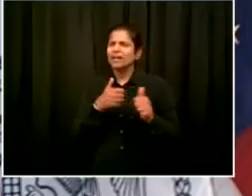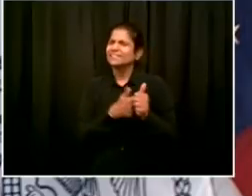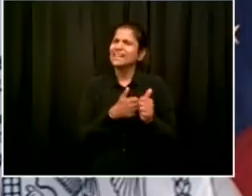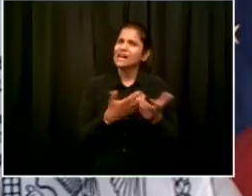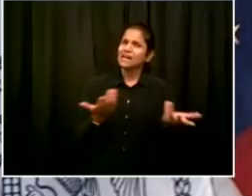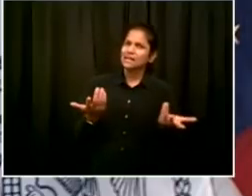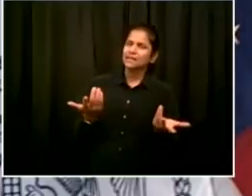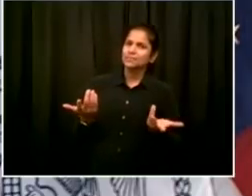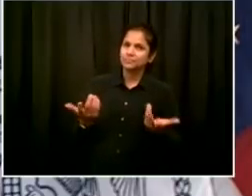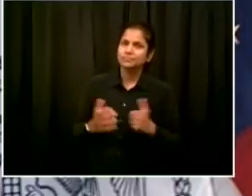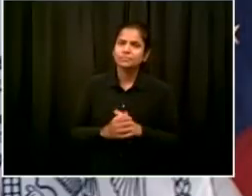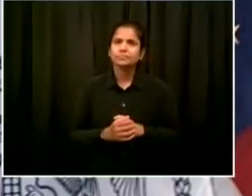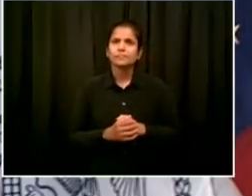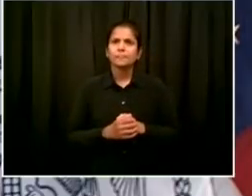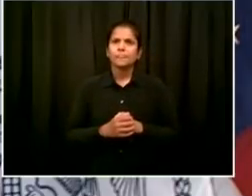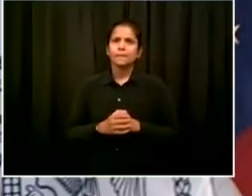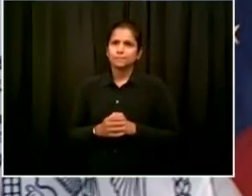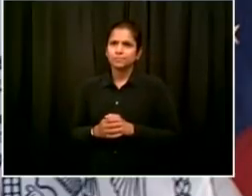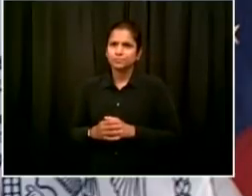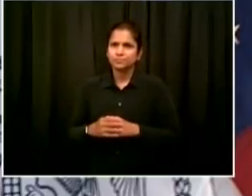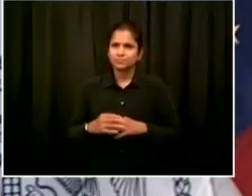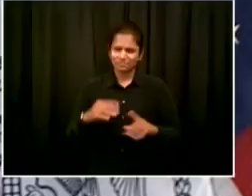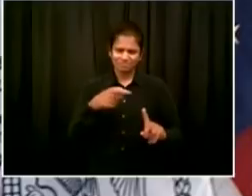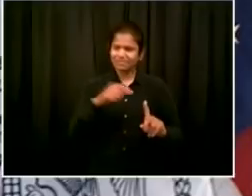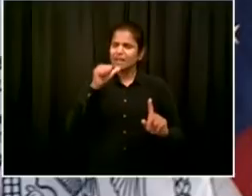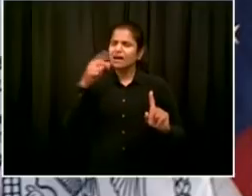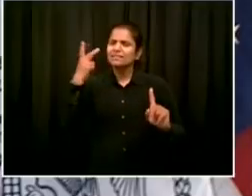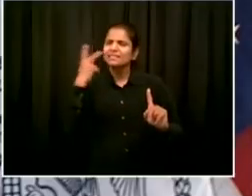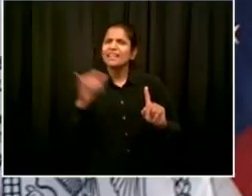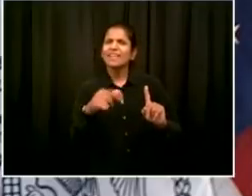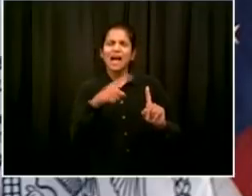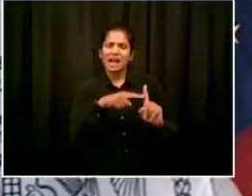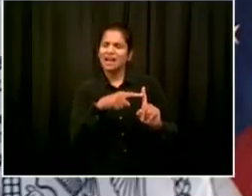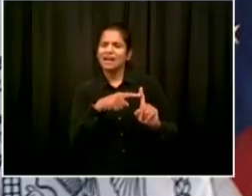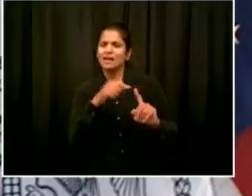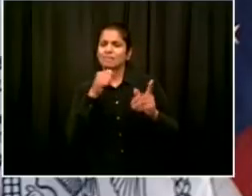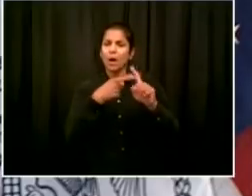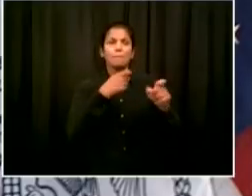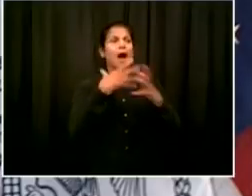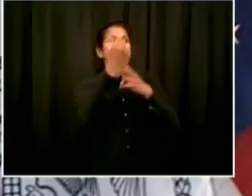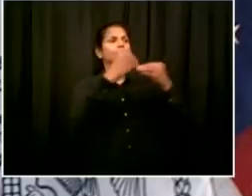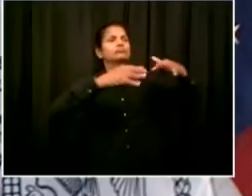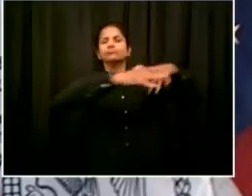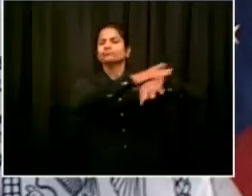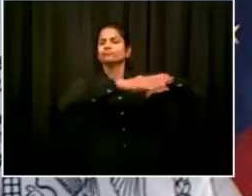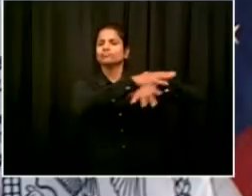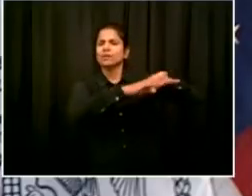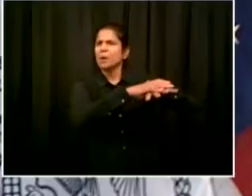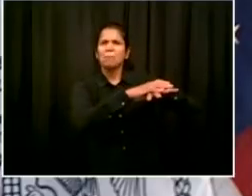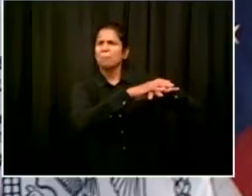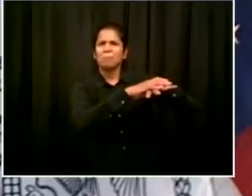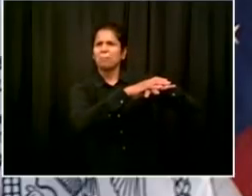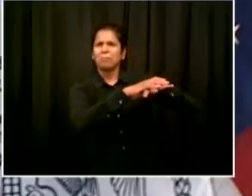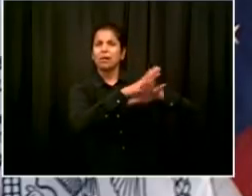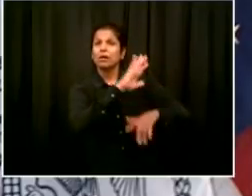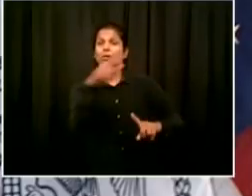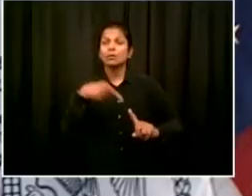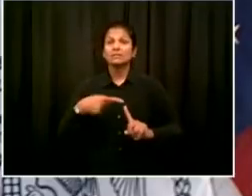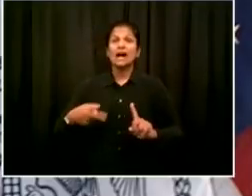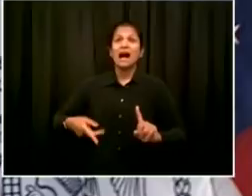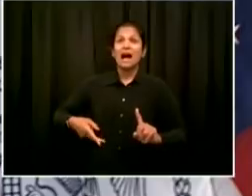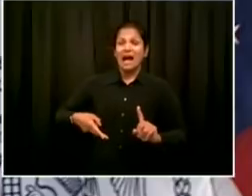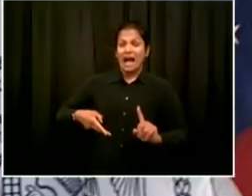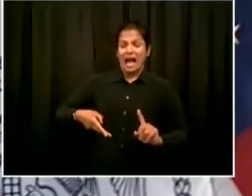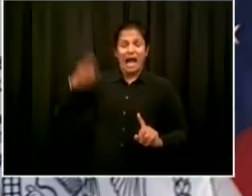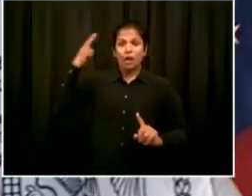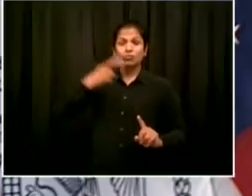from outdoor activities. Indoors remains the bigger concern. And overwhelmingly, we've been blessed here